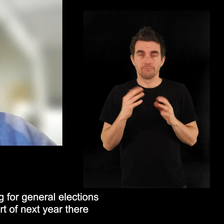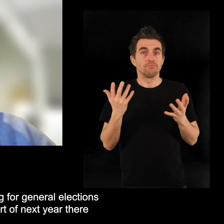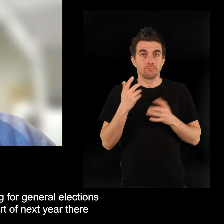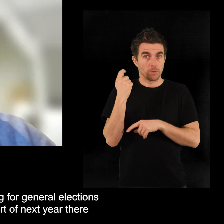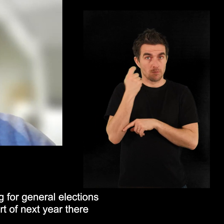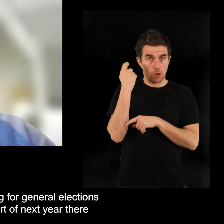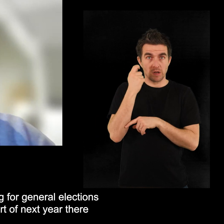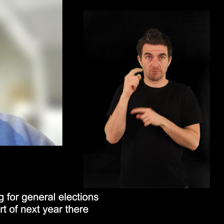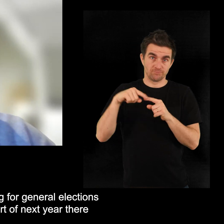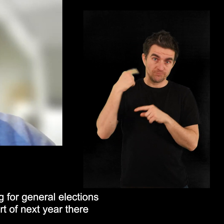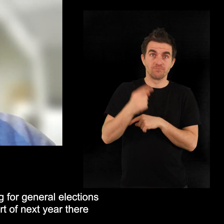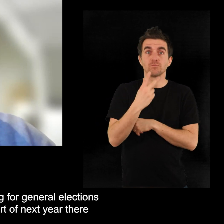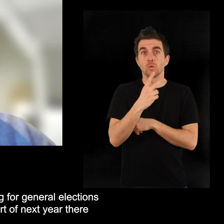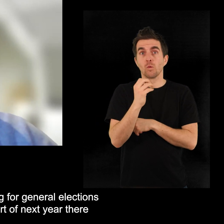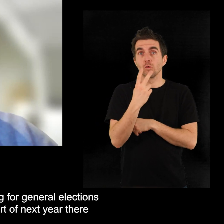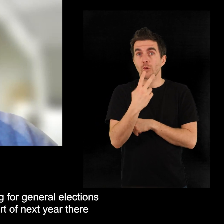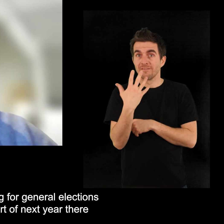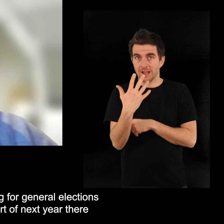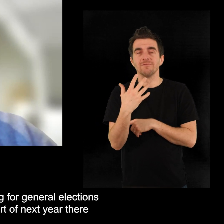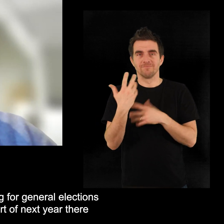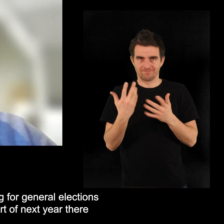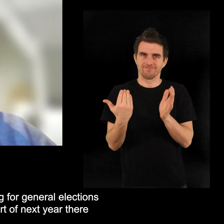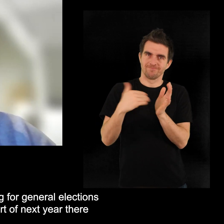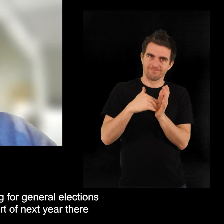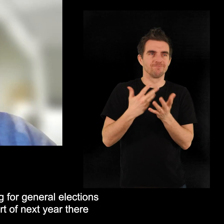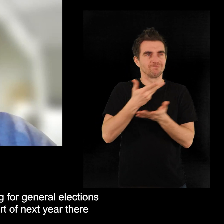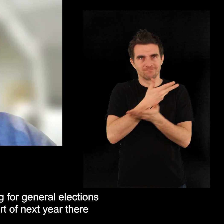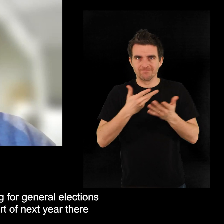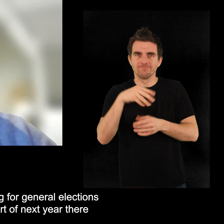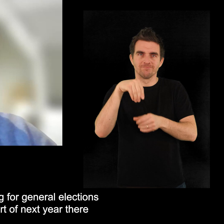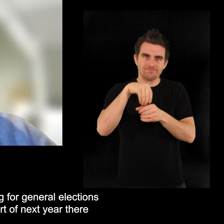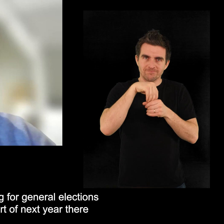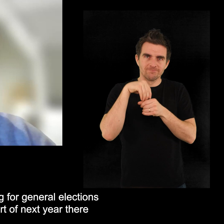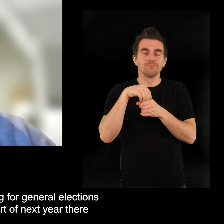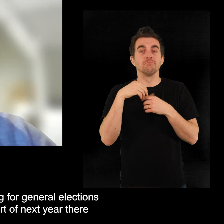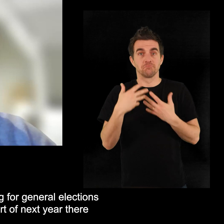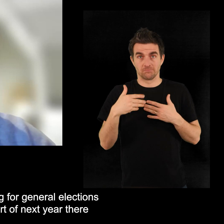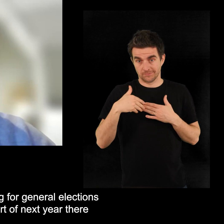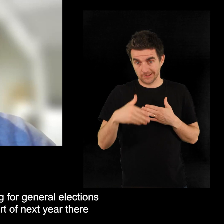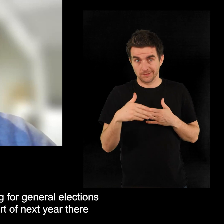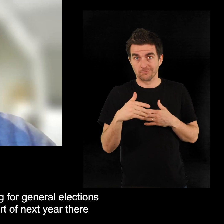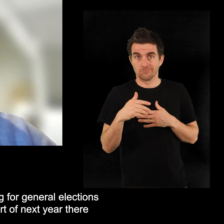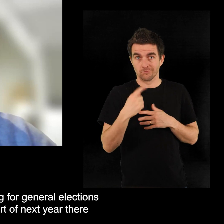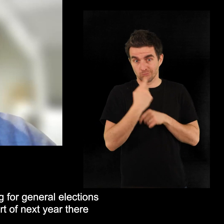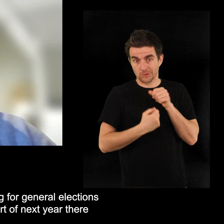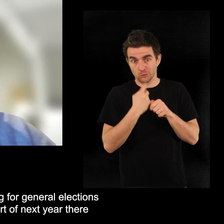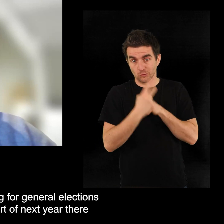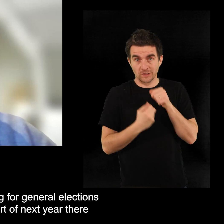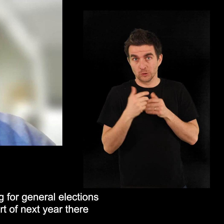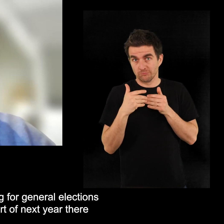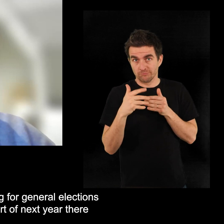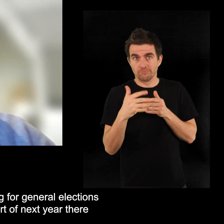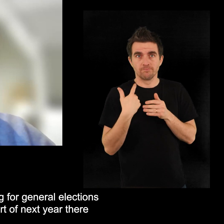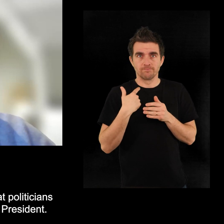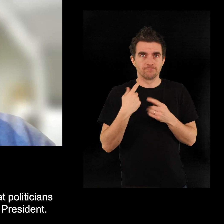4 also, because Malawi is going for general elections in 2025. And this year and part of